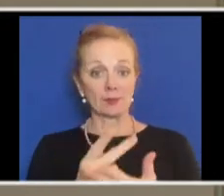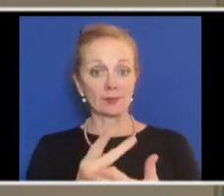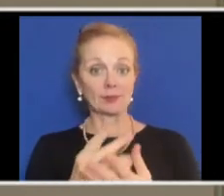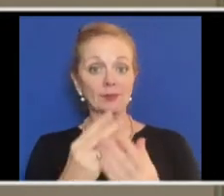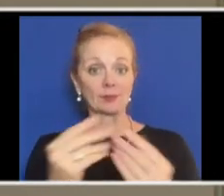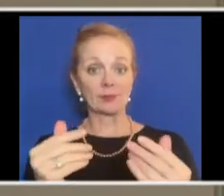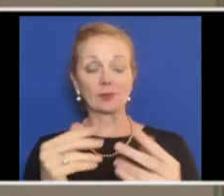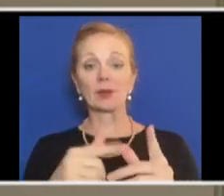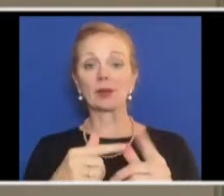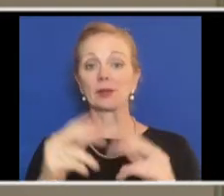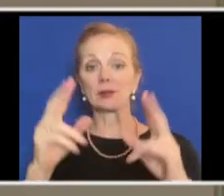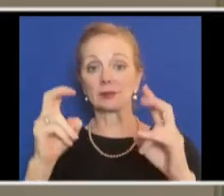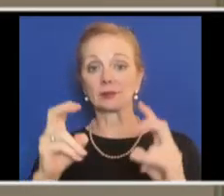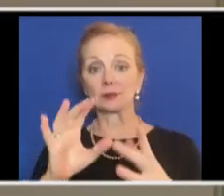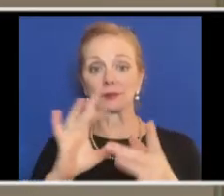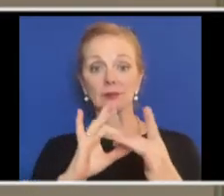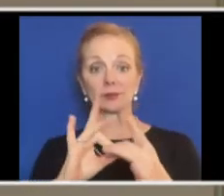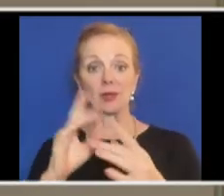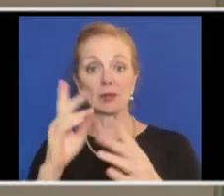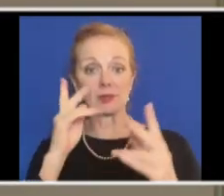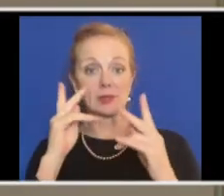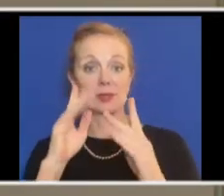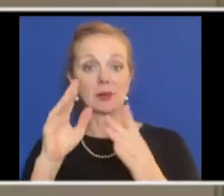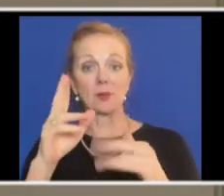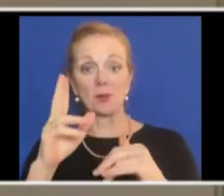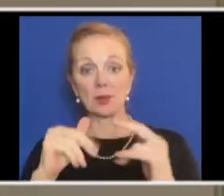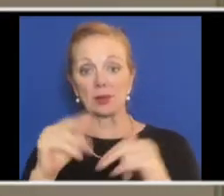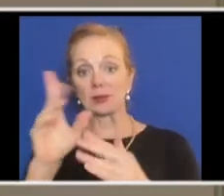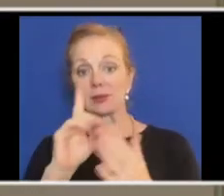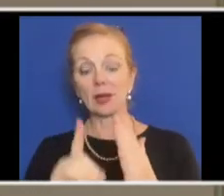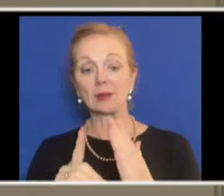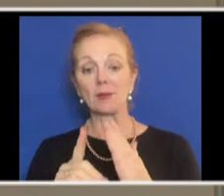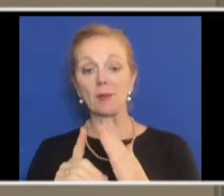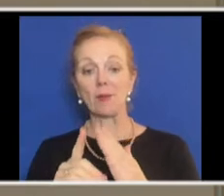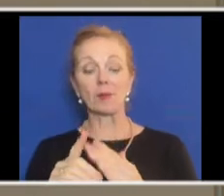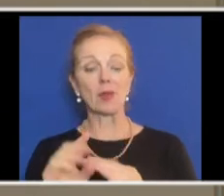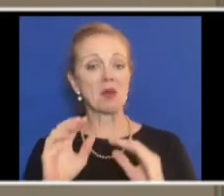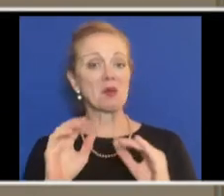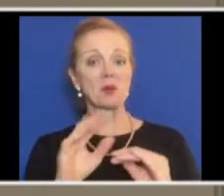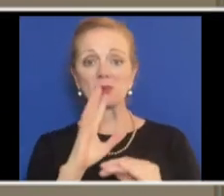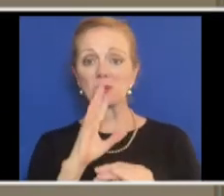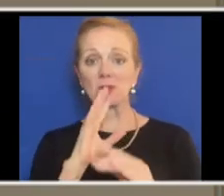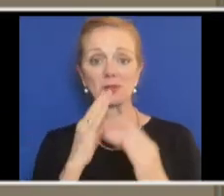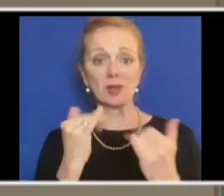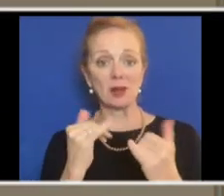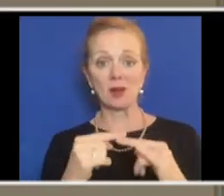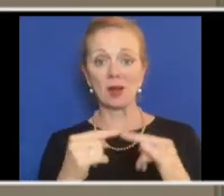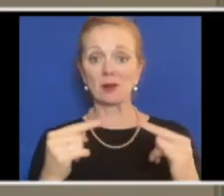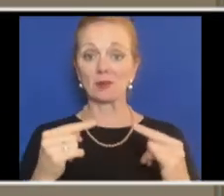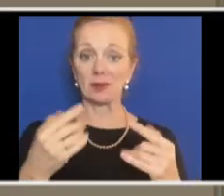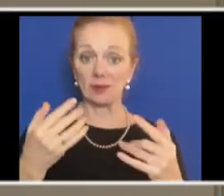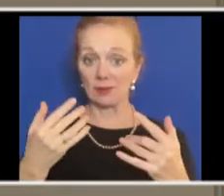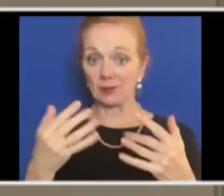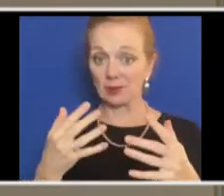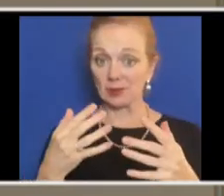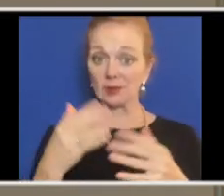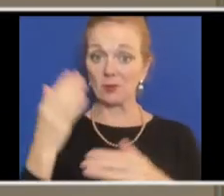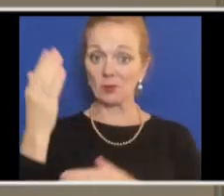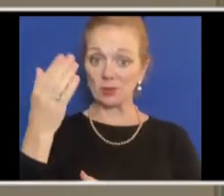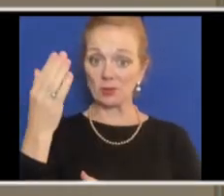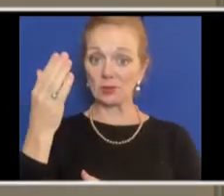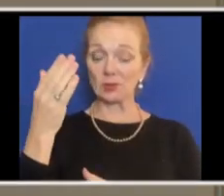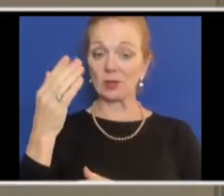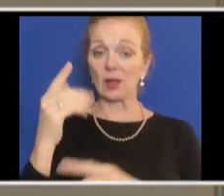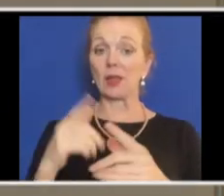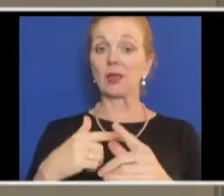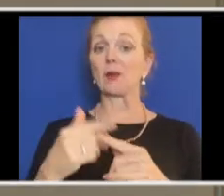of outstanding issues related to site and building design there are no speakers in opposition so after uh stats presentation the petition will